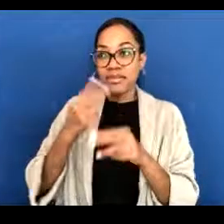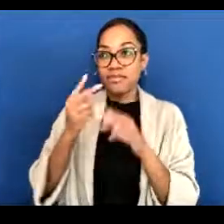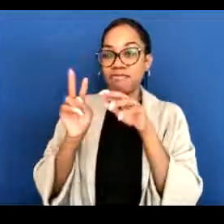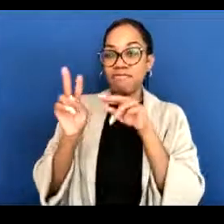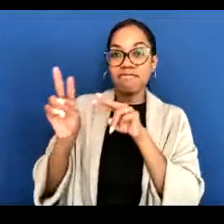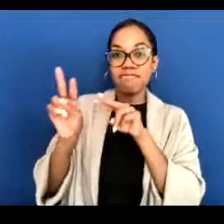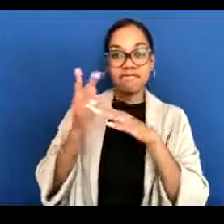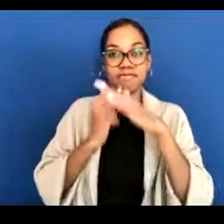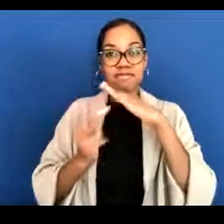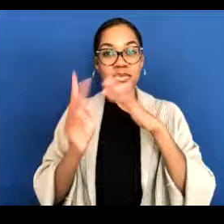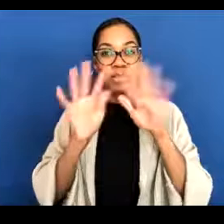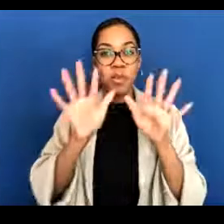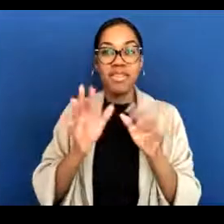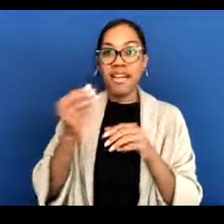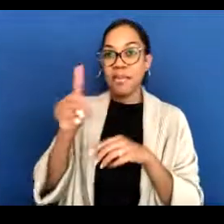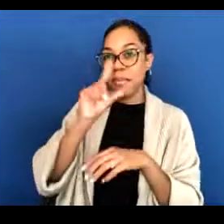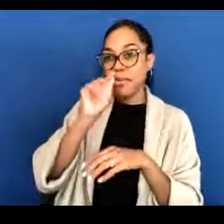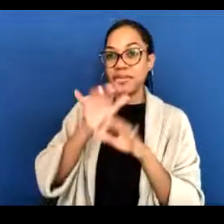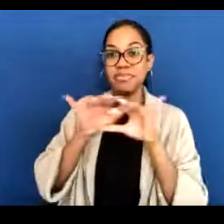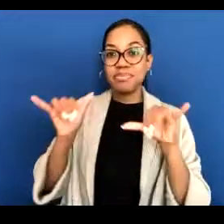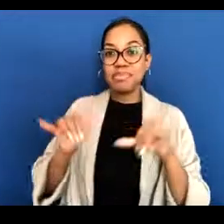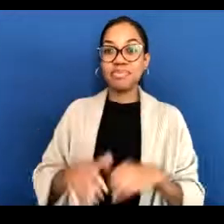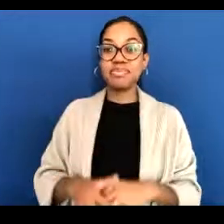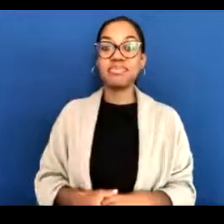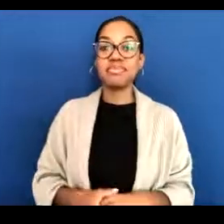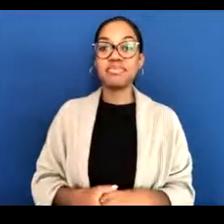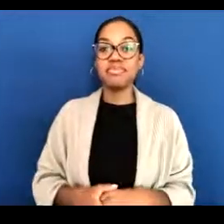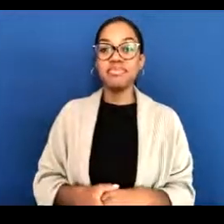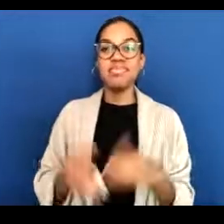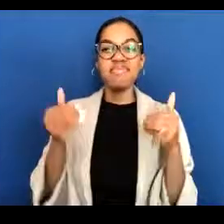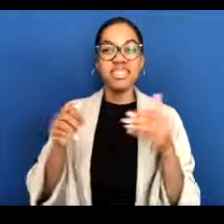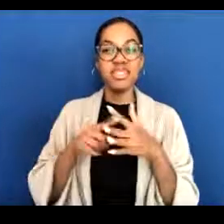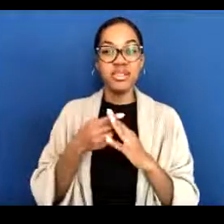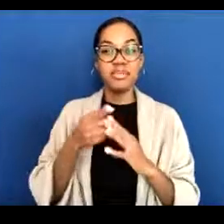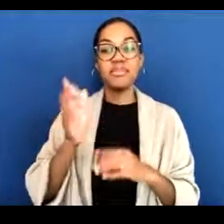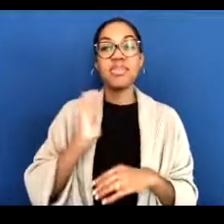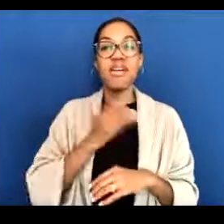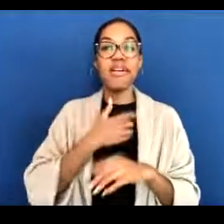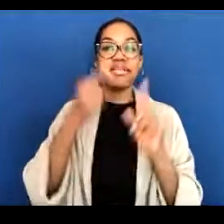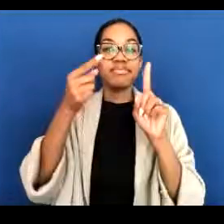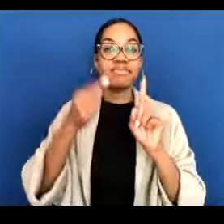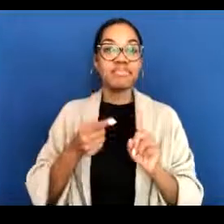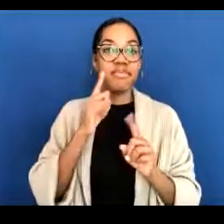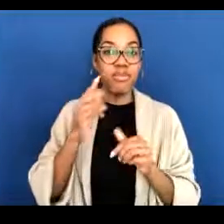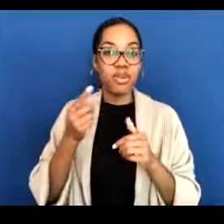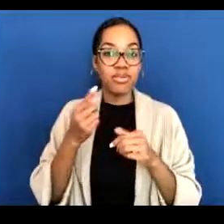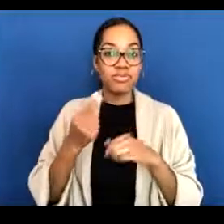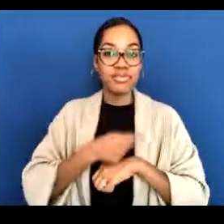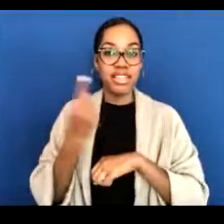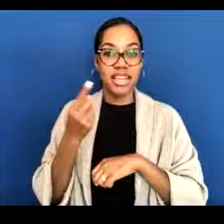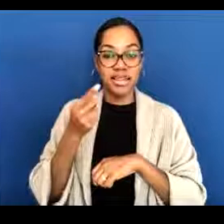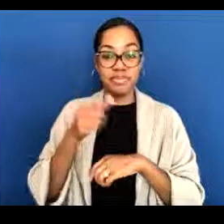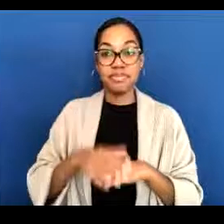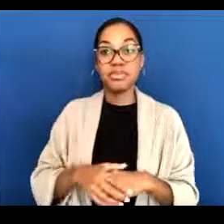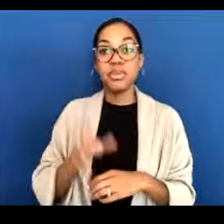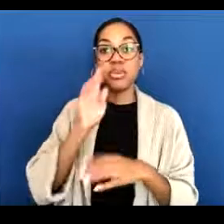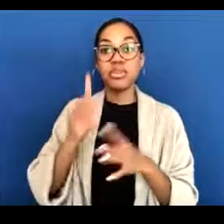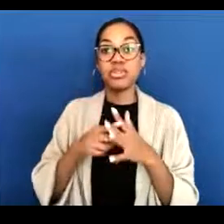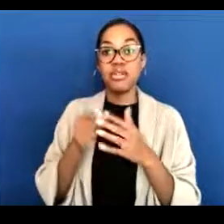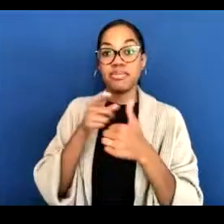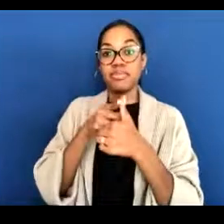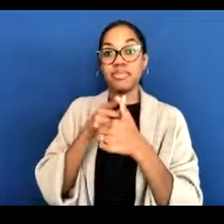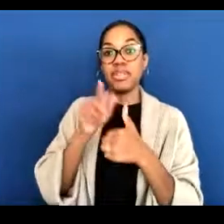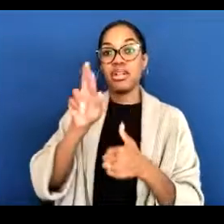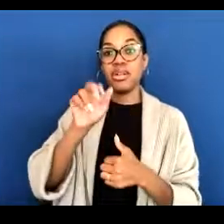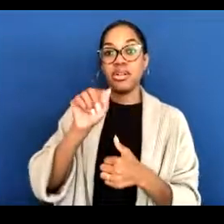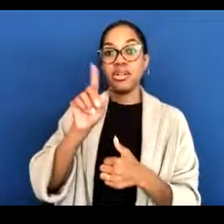So we'll go ahead and get started here. This is the table of contents of what we'll discuss today. We'll start off with radar basics, looking at the National